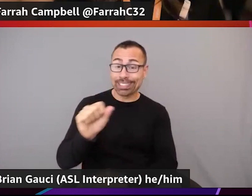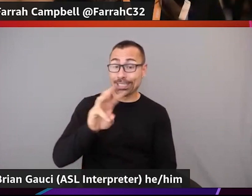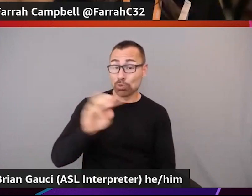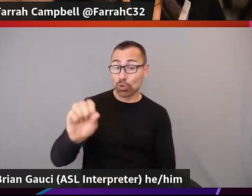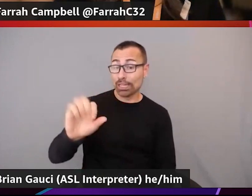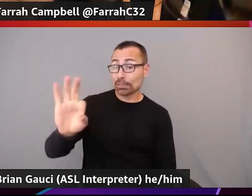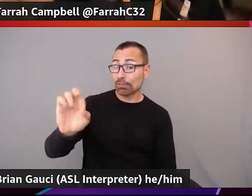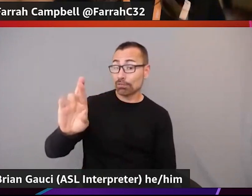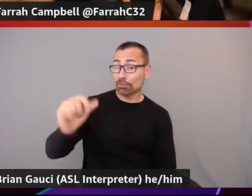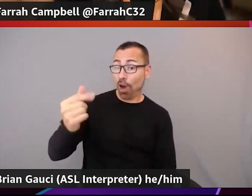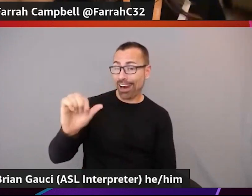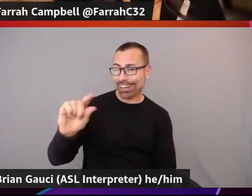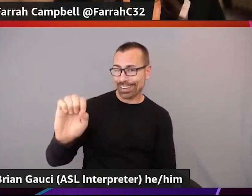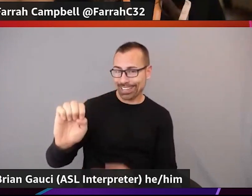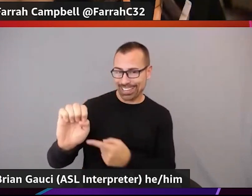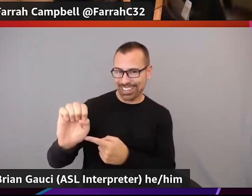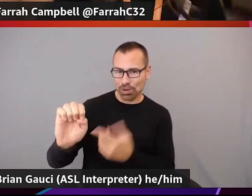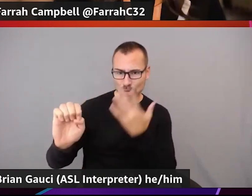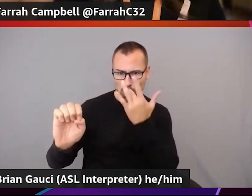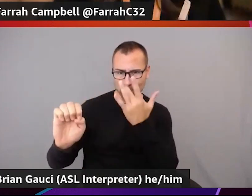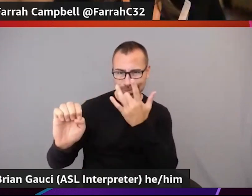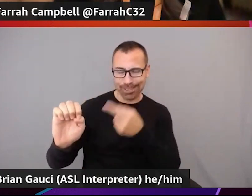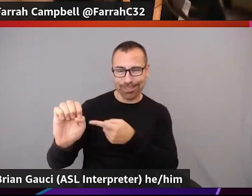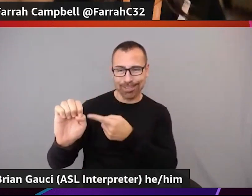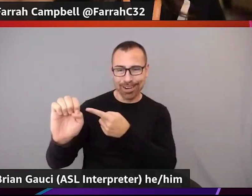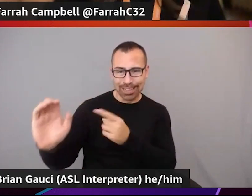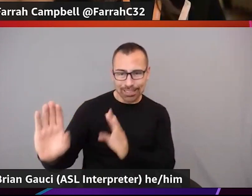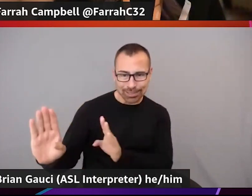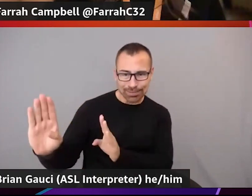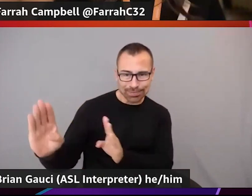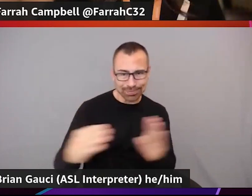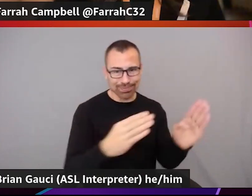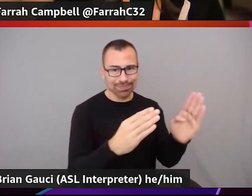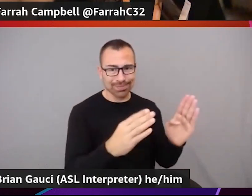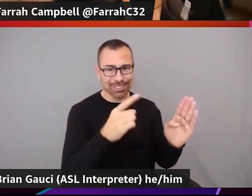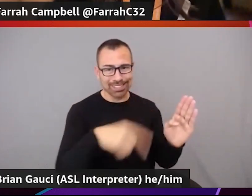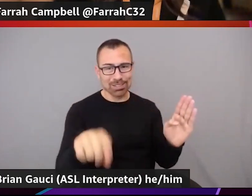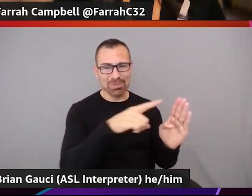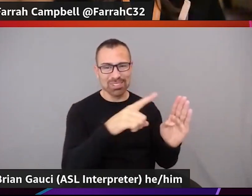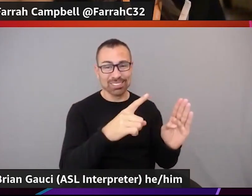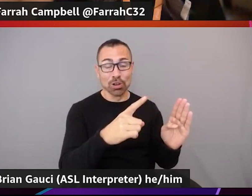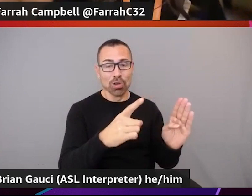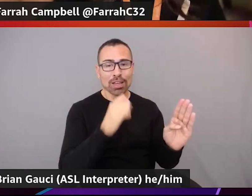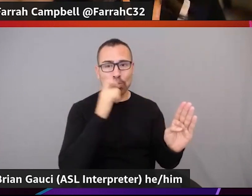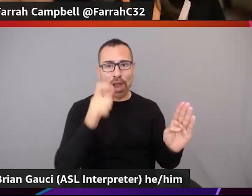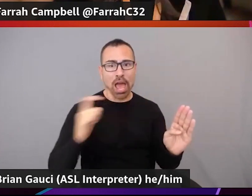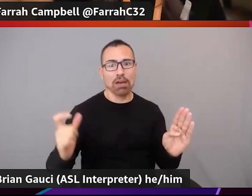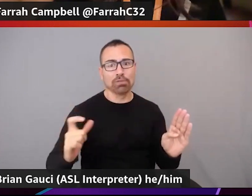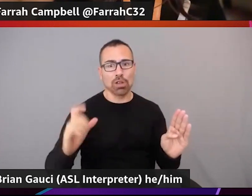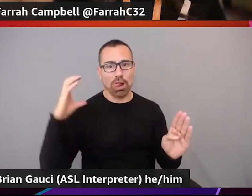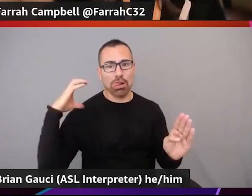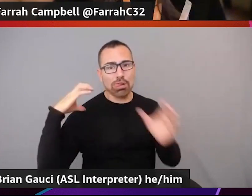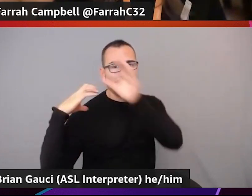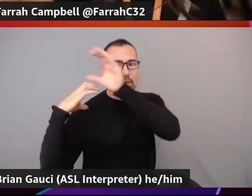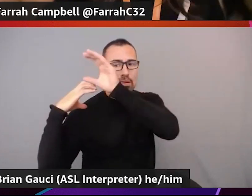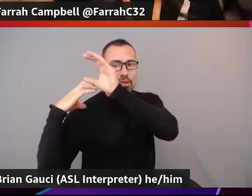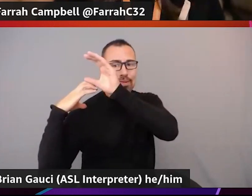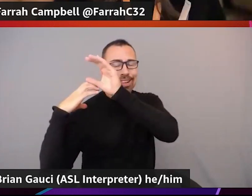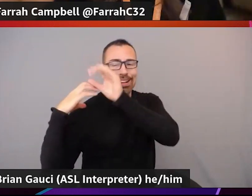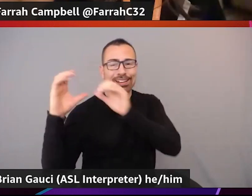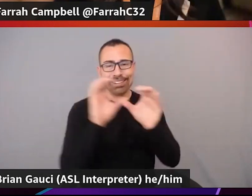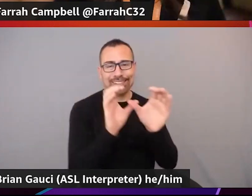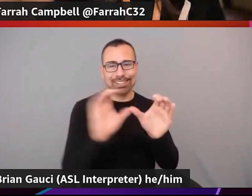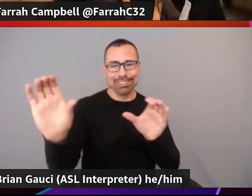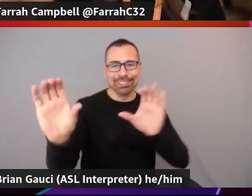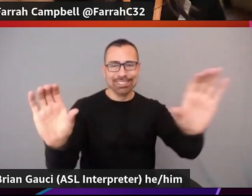to kind of get shift left more of that undifferentiated heavy lifting, to not have to deal with patching servers and things like